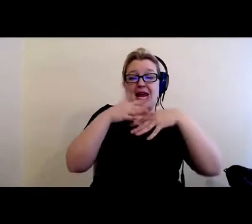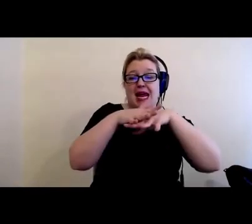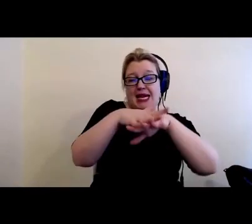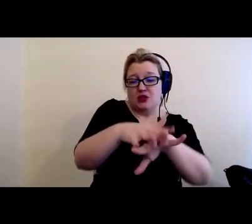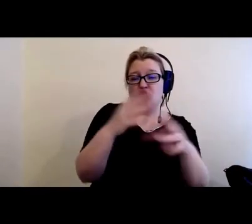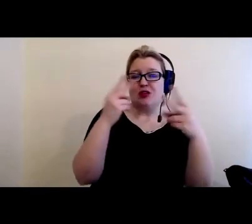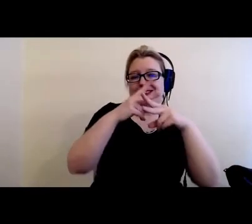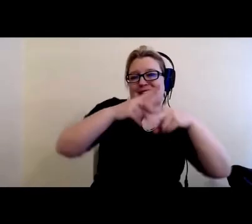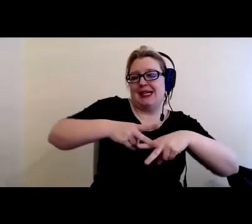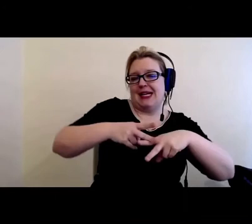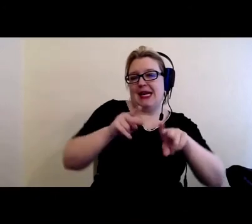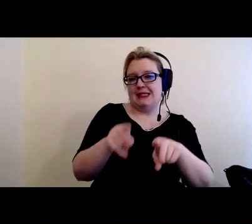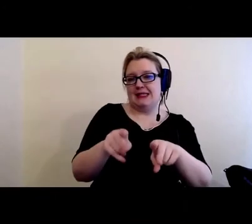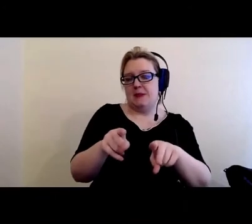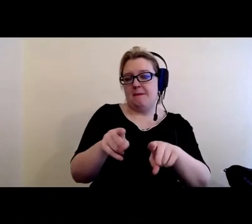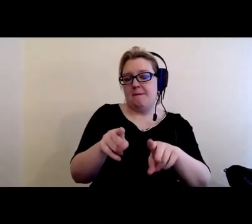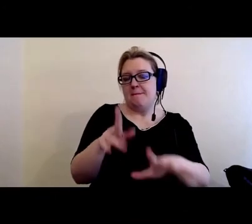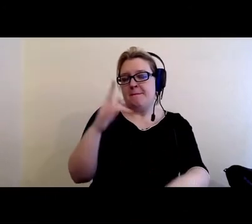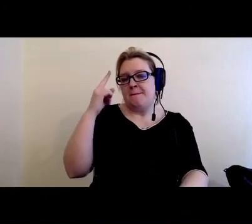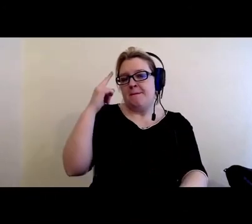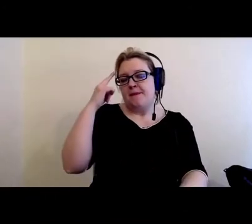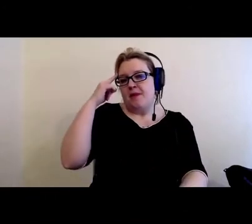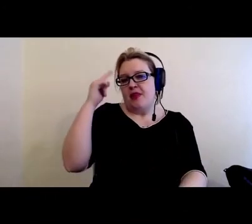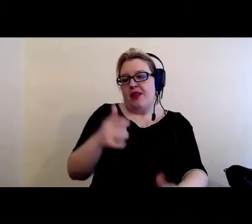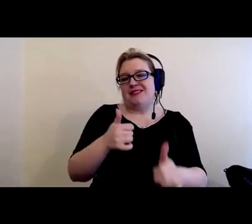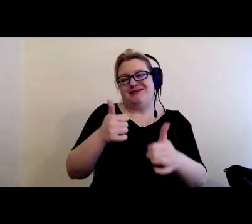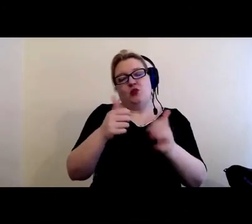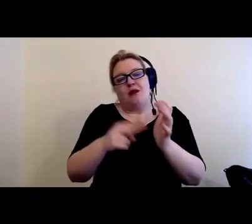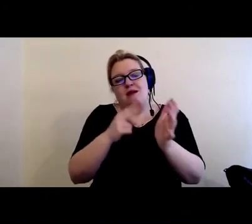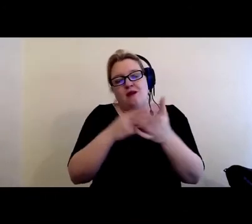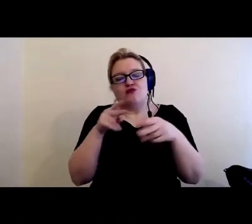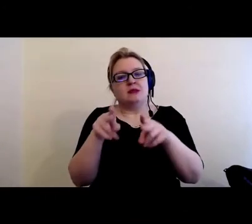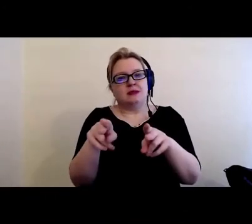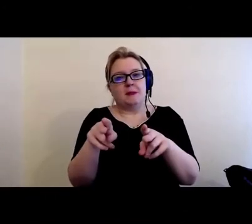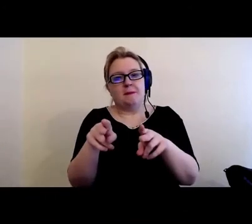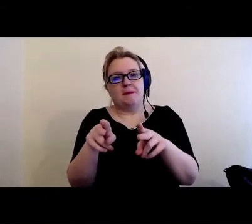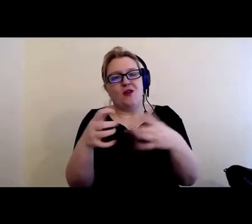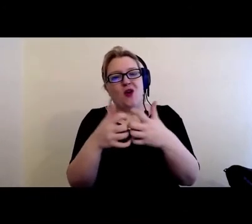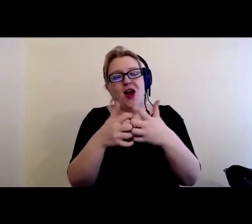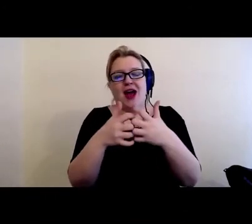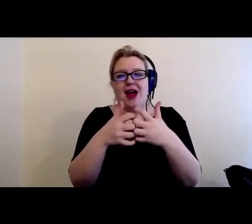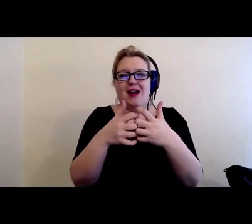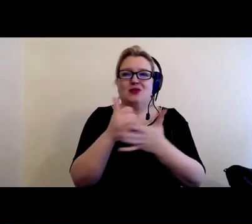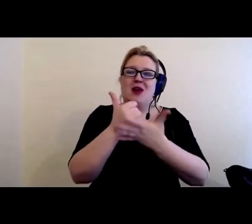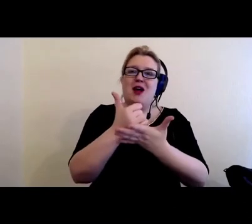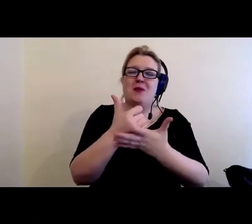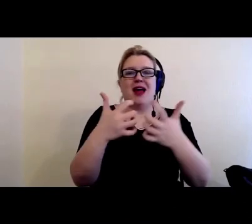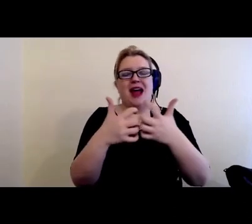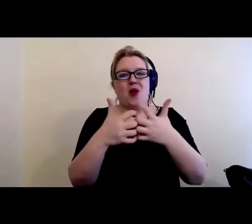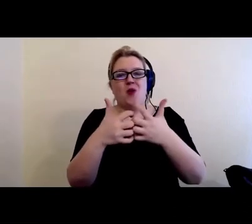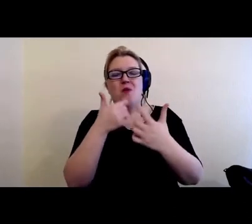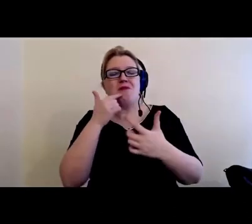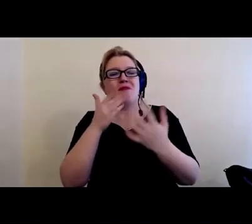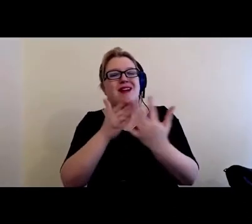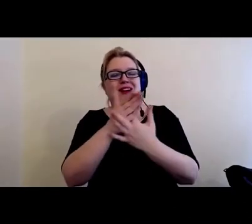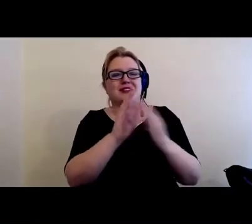to be a good natural geography for people to coordinate what their plans are over how people access services. So you won't have to have a very,